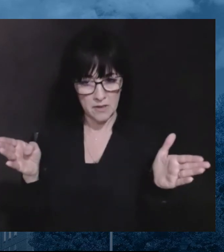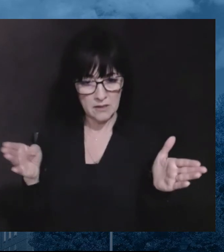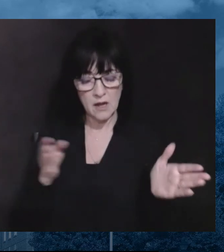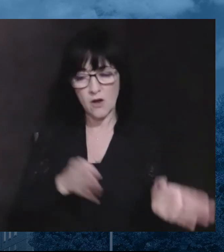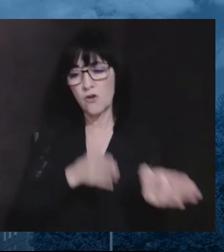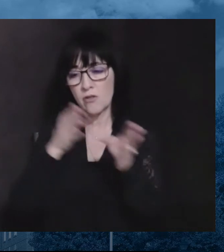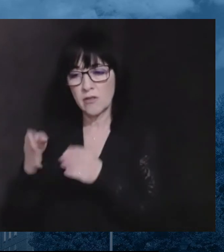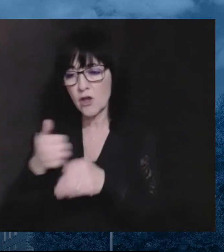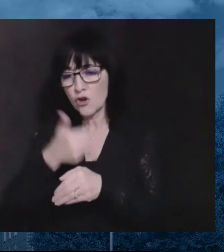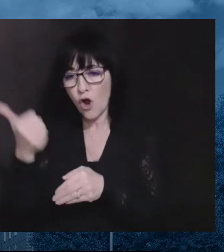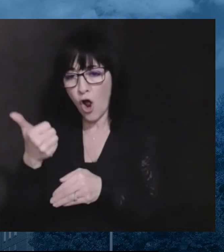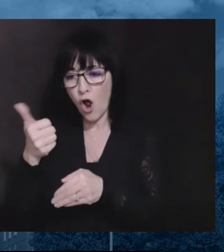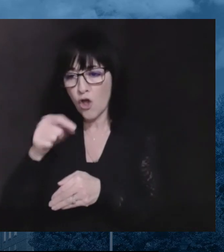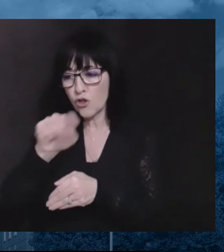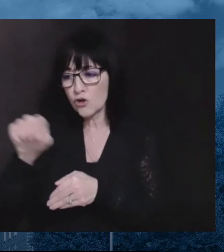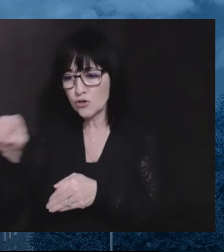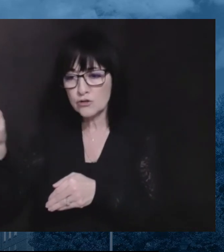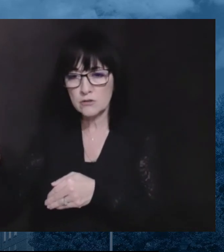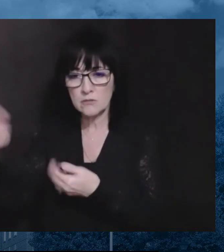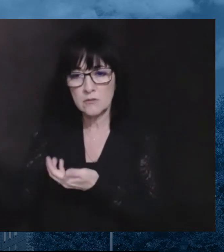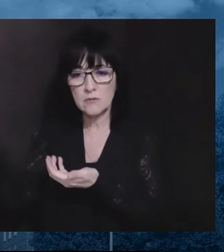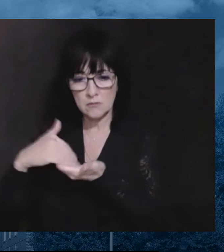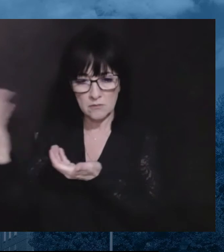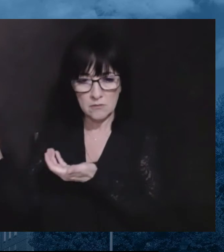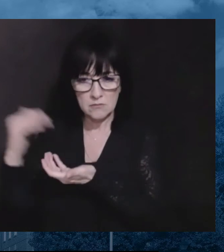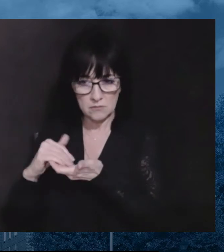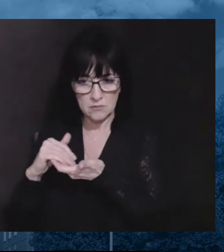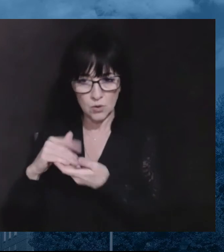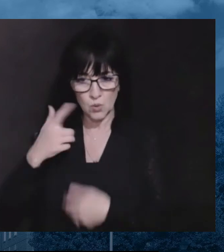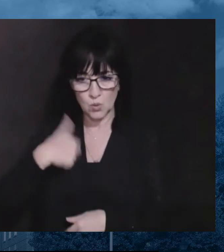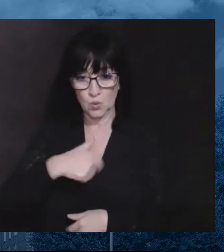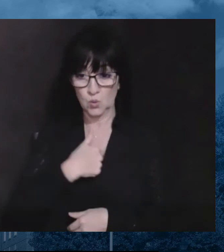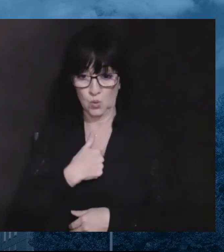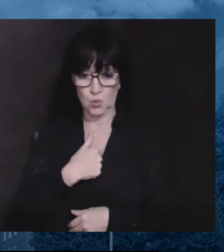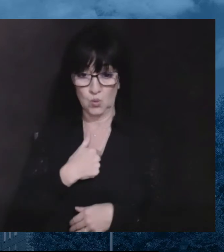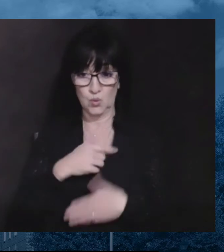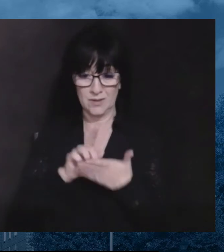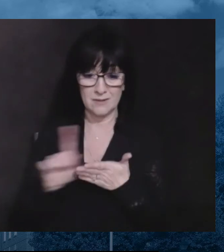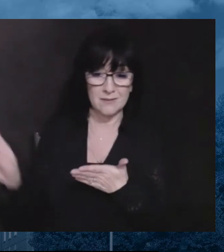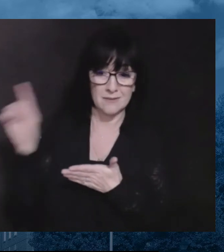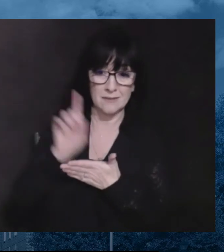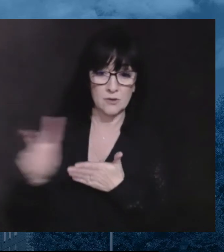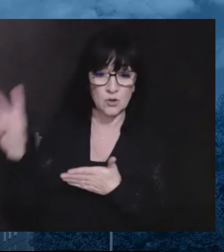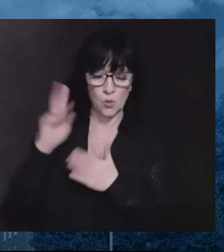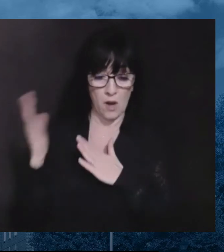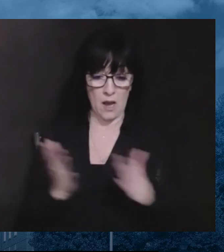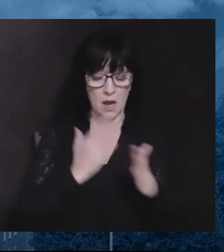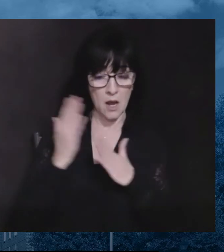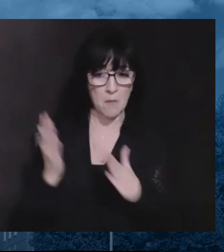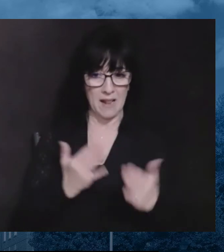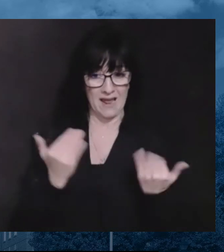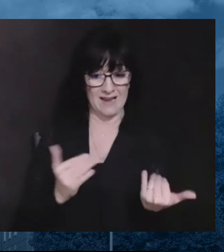many things are coming together, and we are excited about that. The